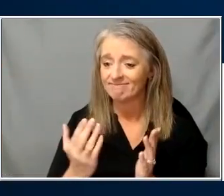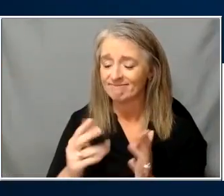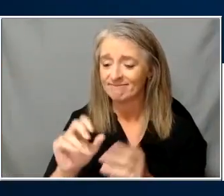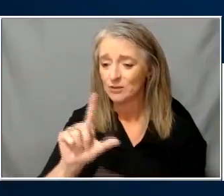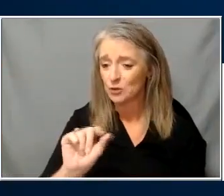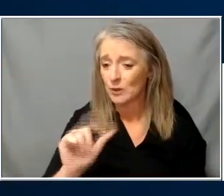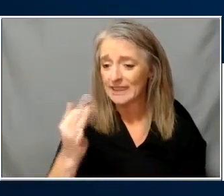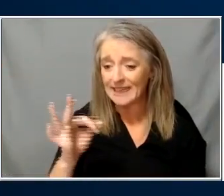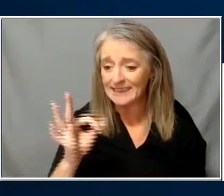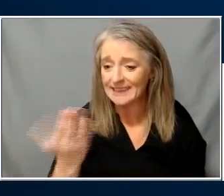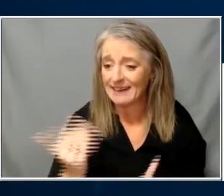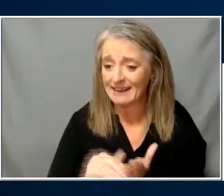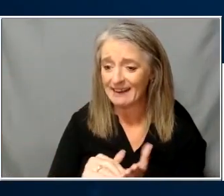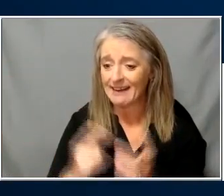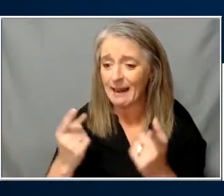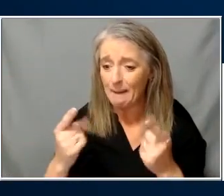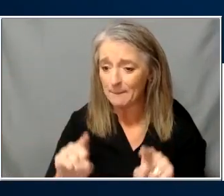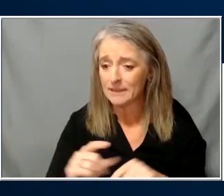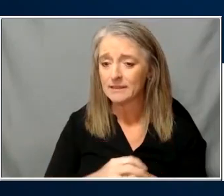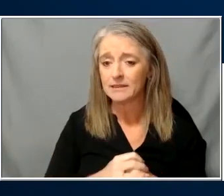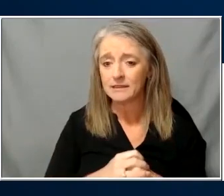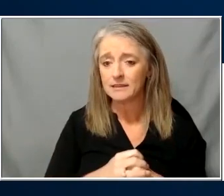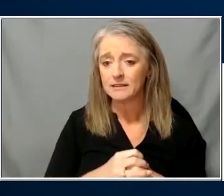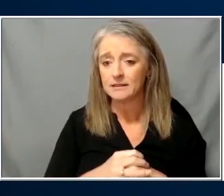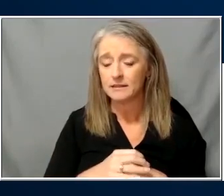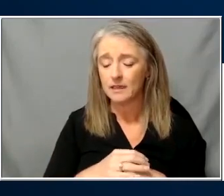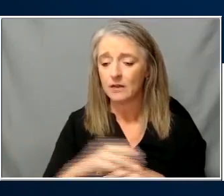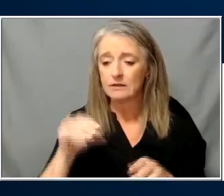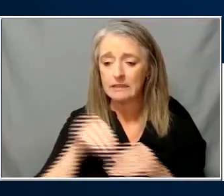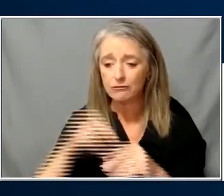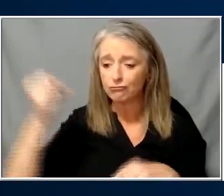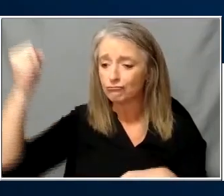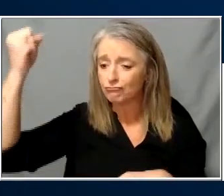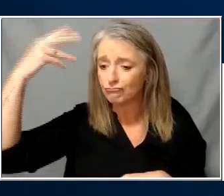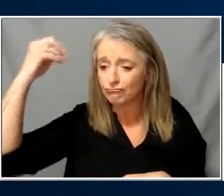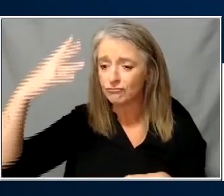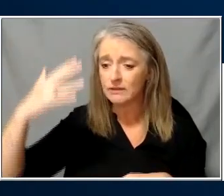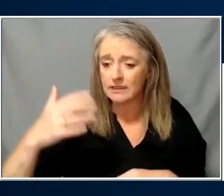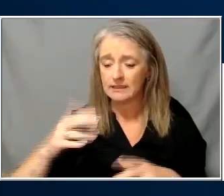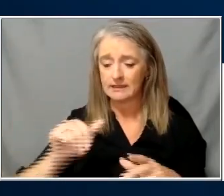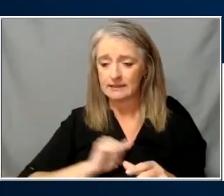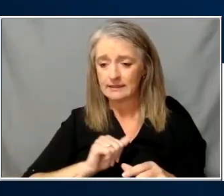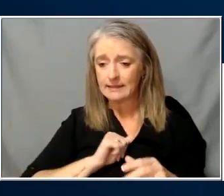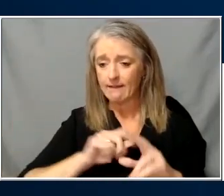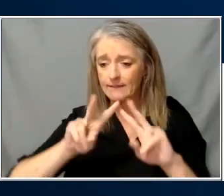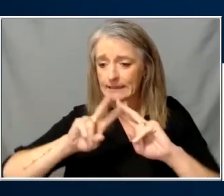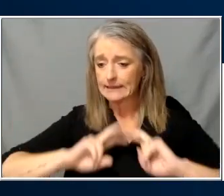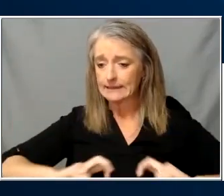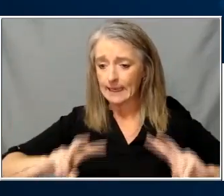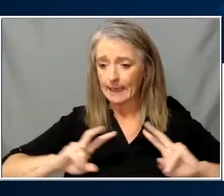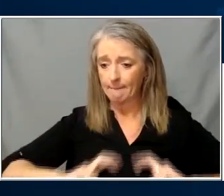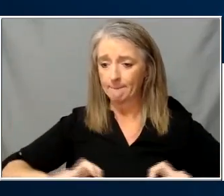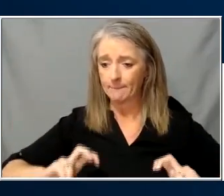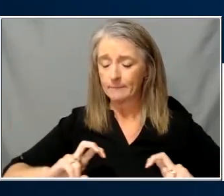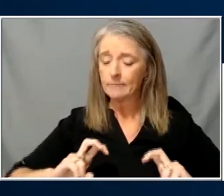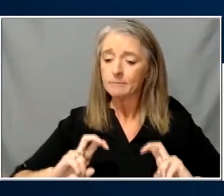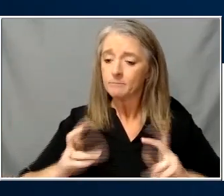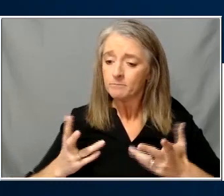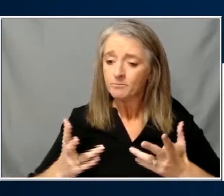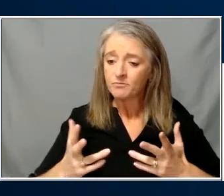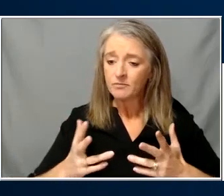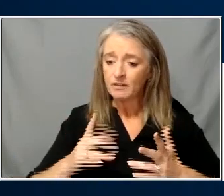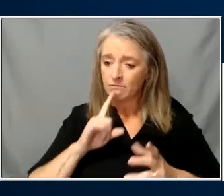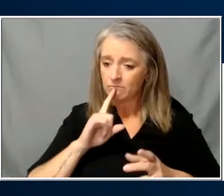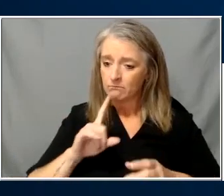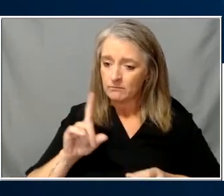in 2019. And so I was in the shower and I do my self-exams. I'm just so